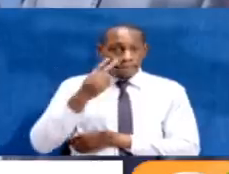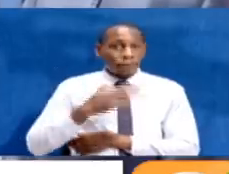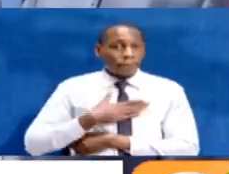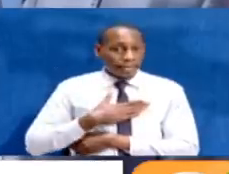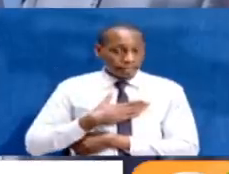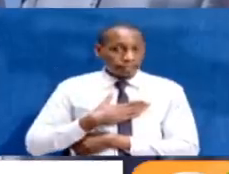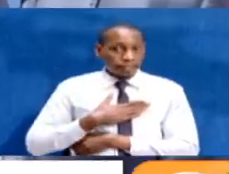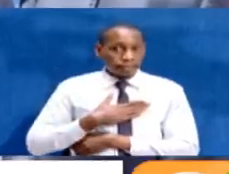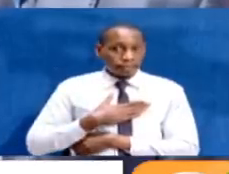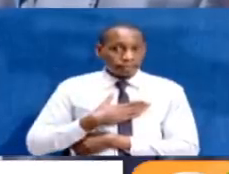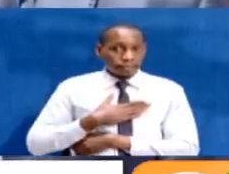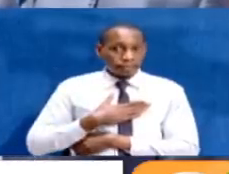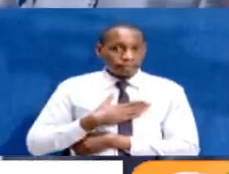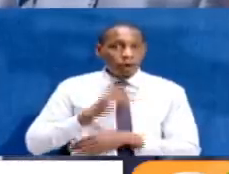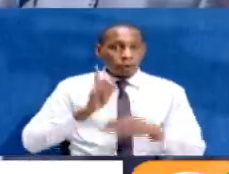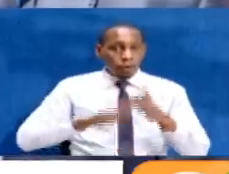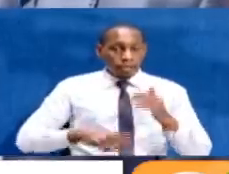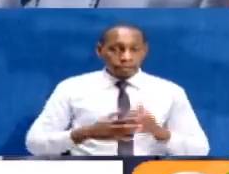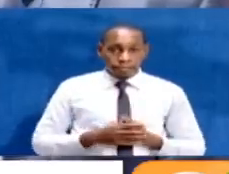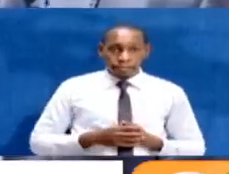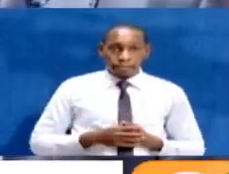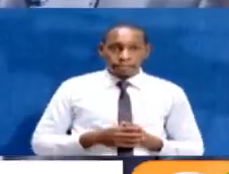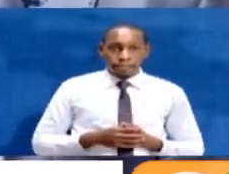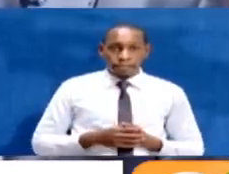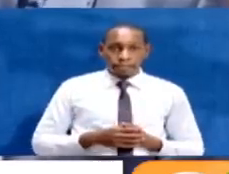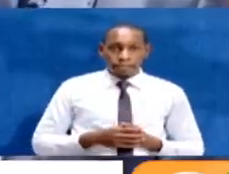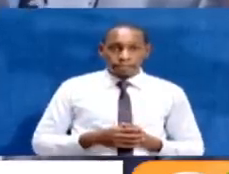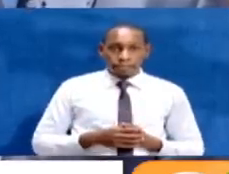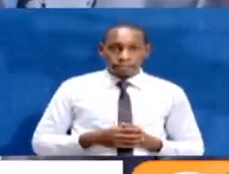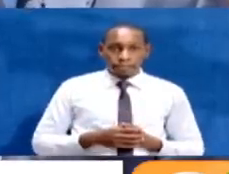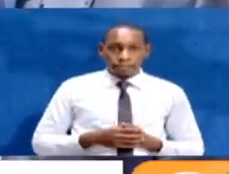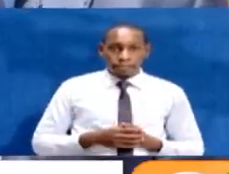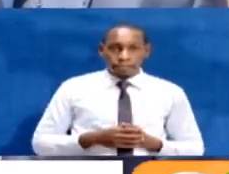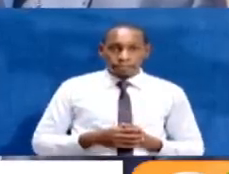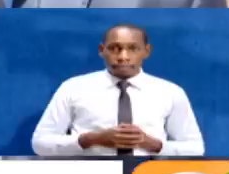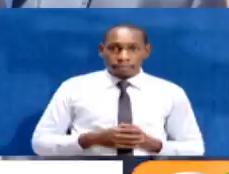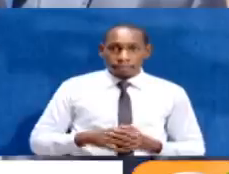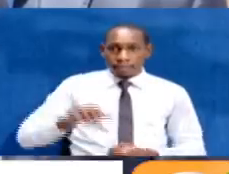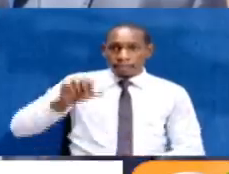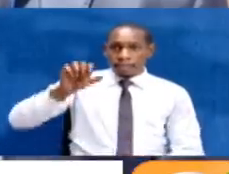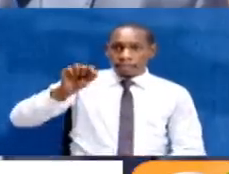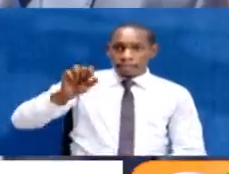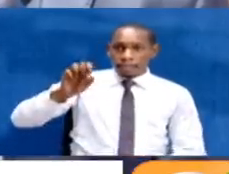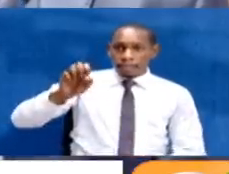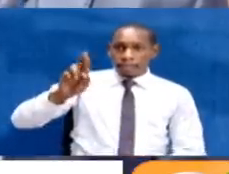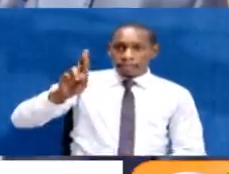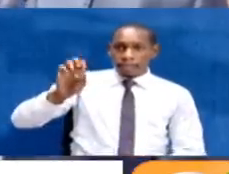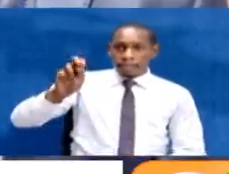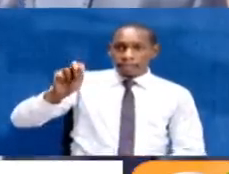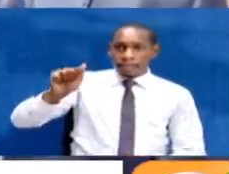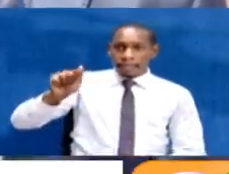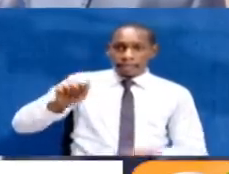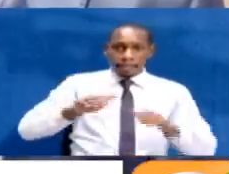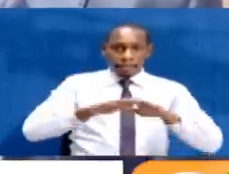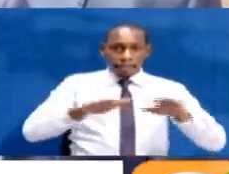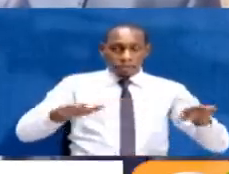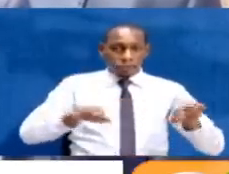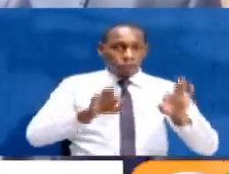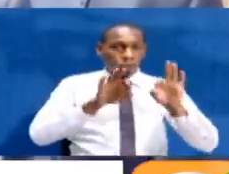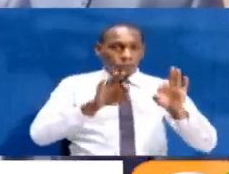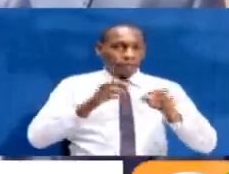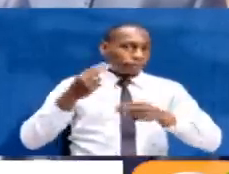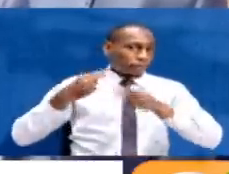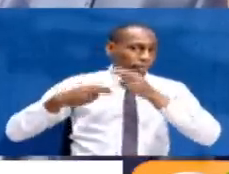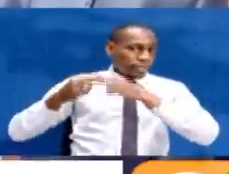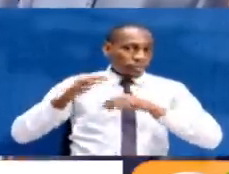view is Serena grounds, a wonderful historic grounds. And